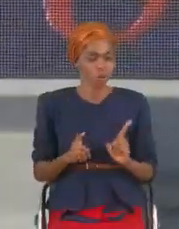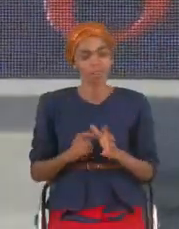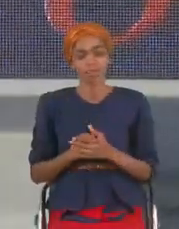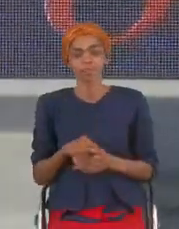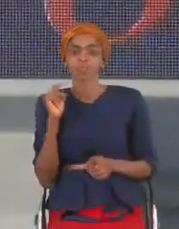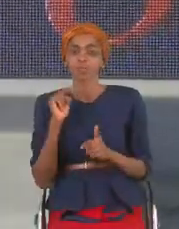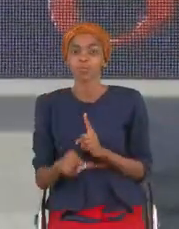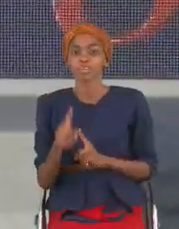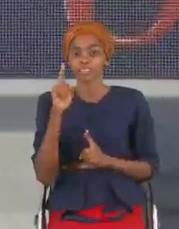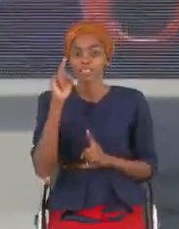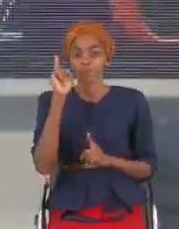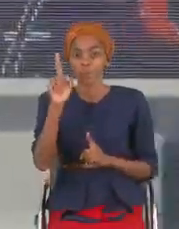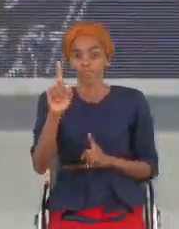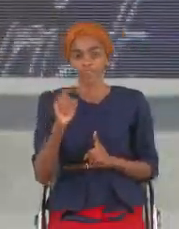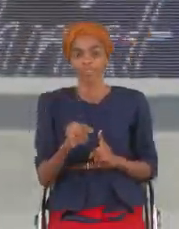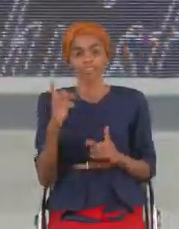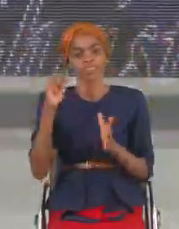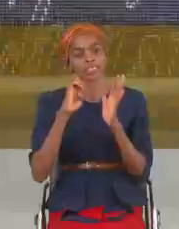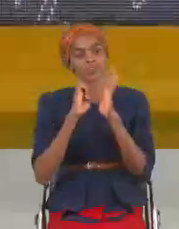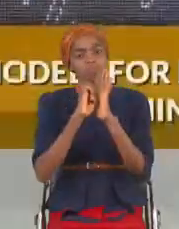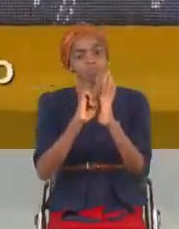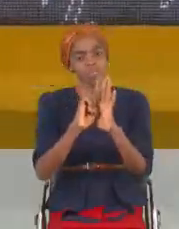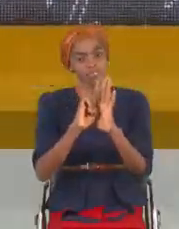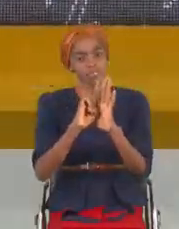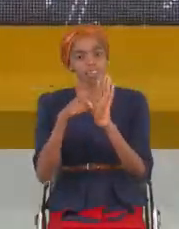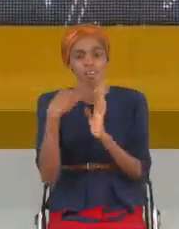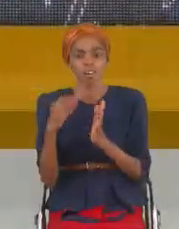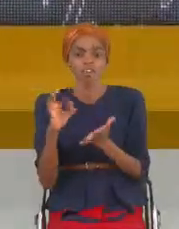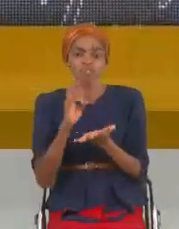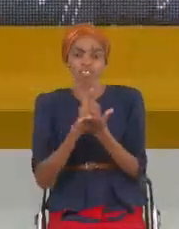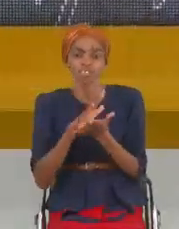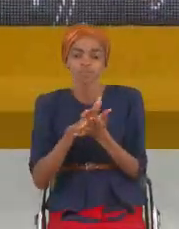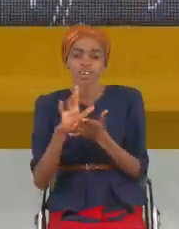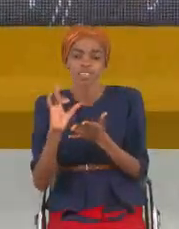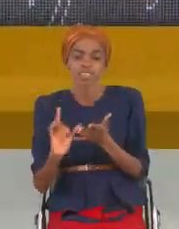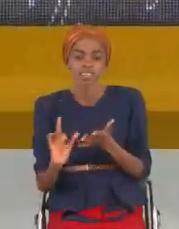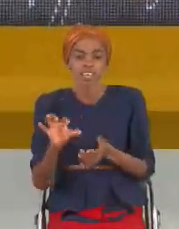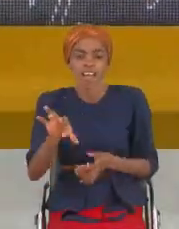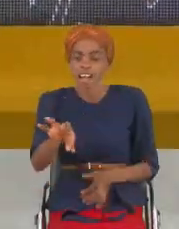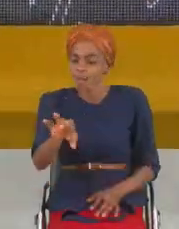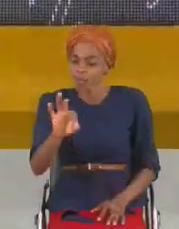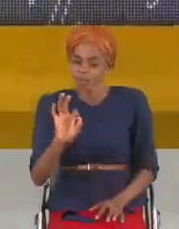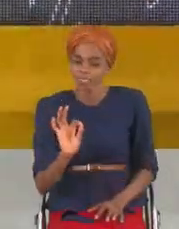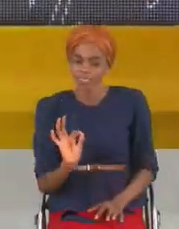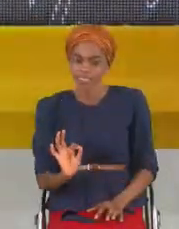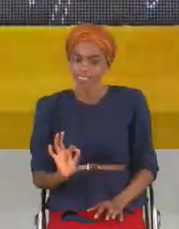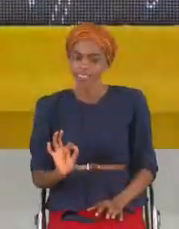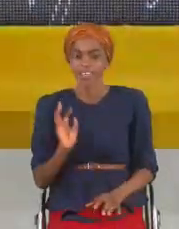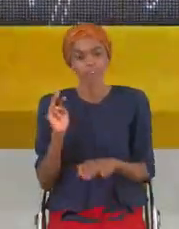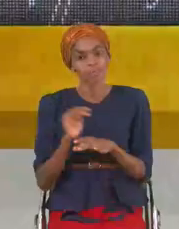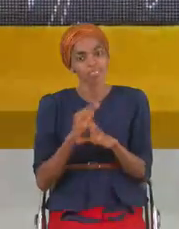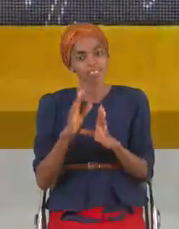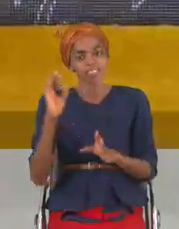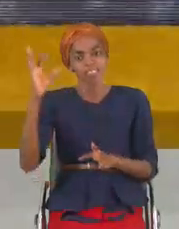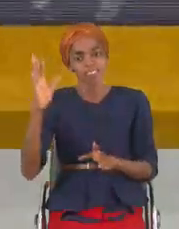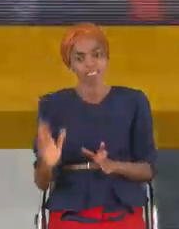one, the models of divinely appointed ministers.